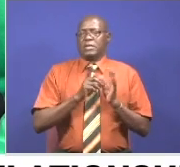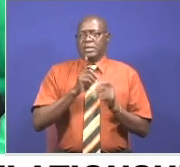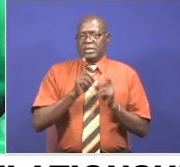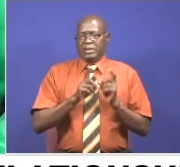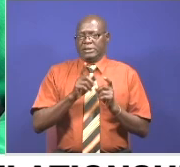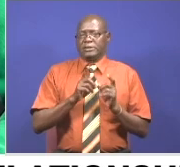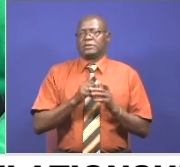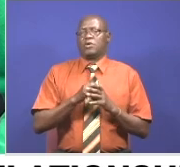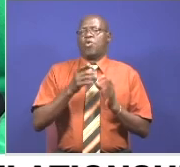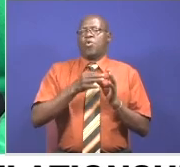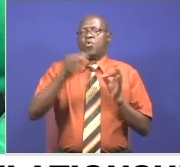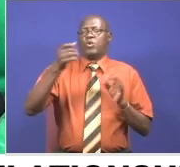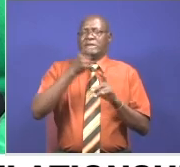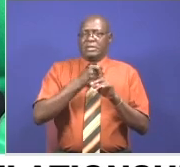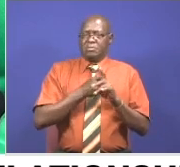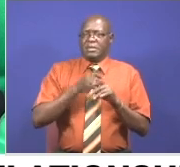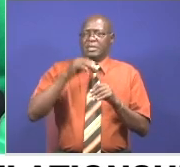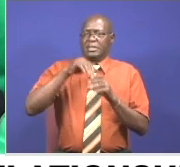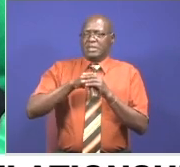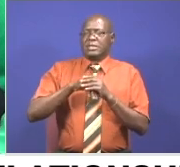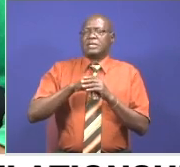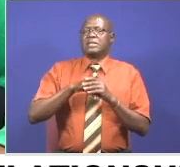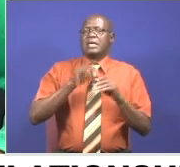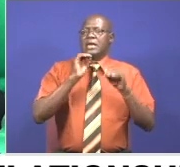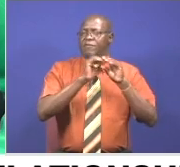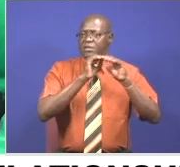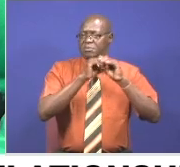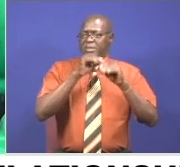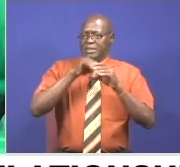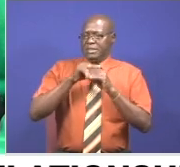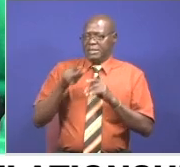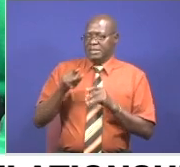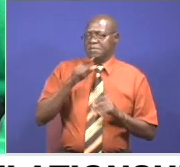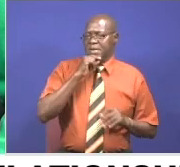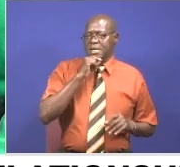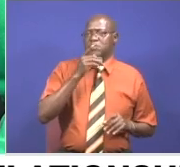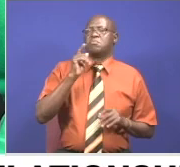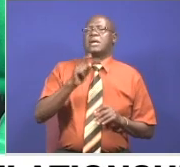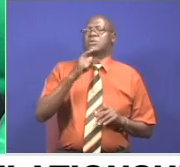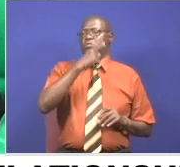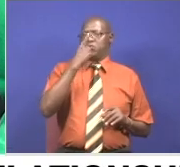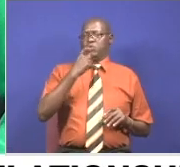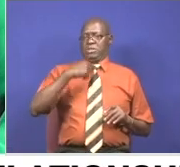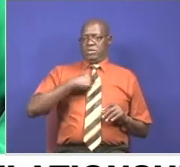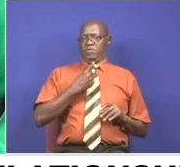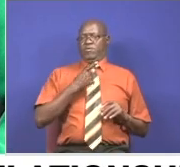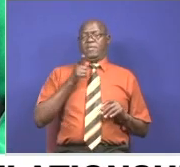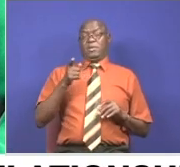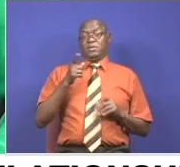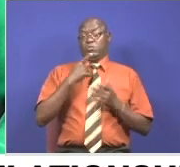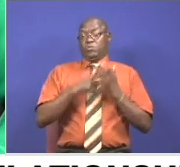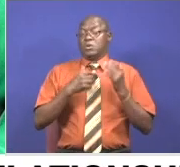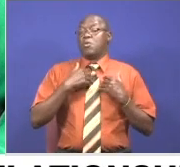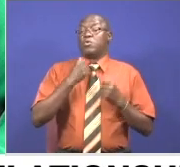doing long-term investments in this man. Because you really have to ask yourself, is this what I want to do also when I get into